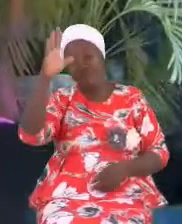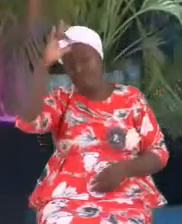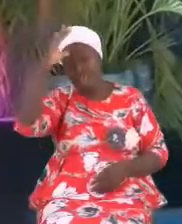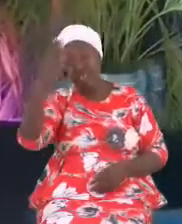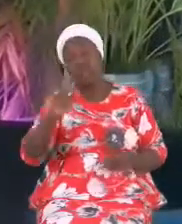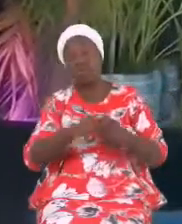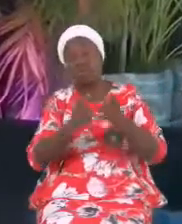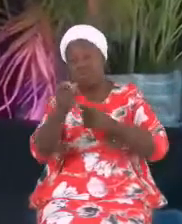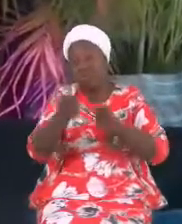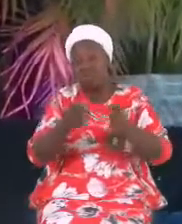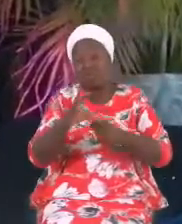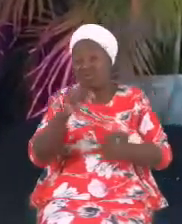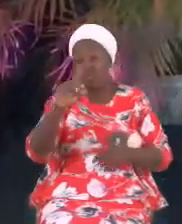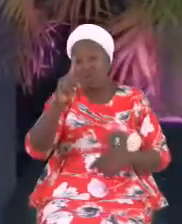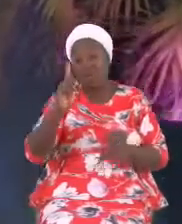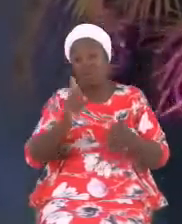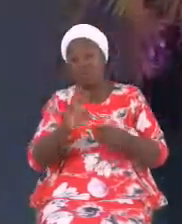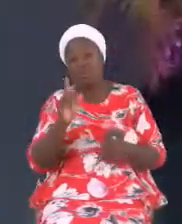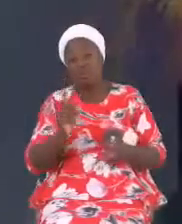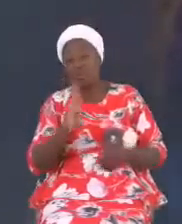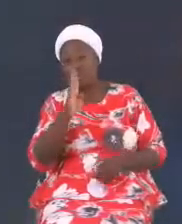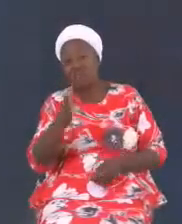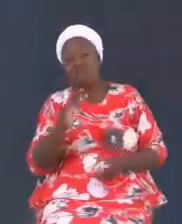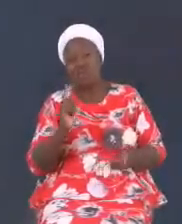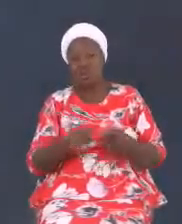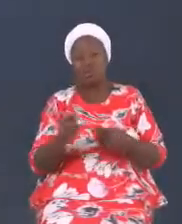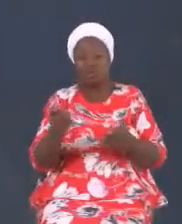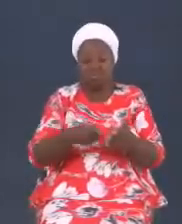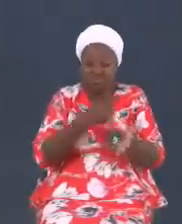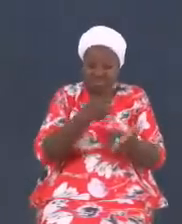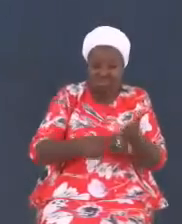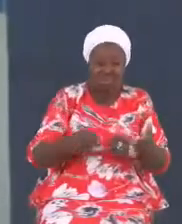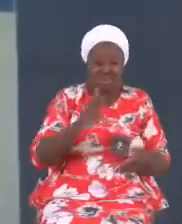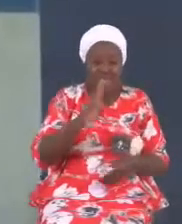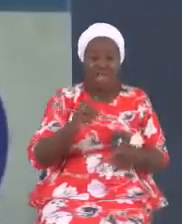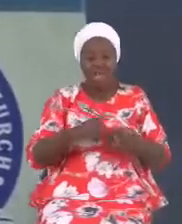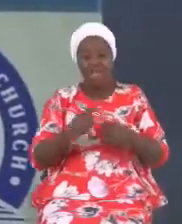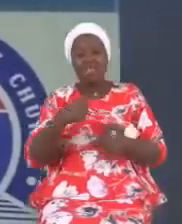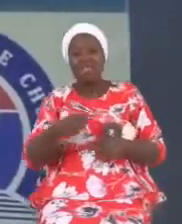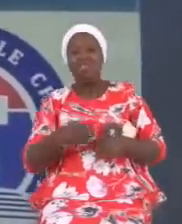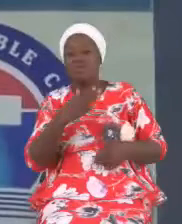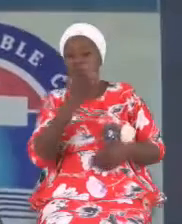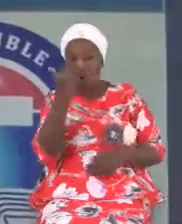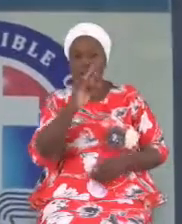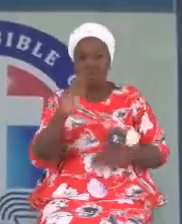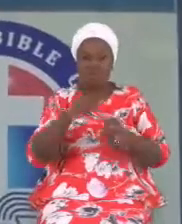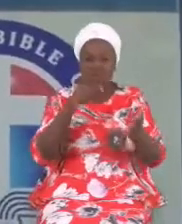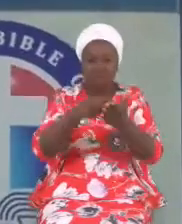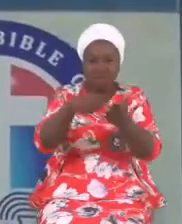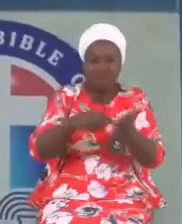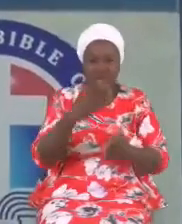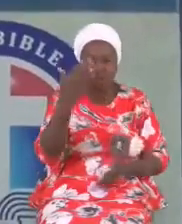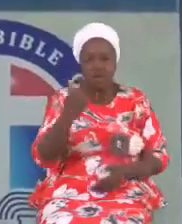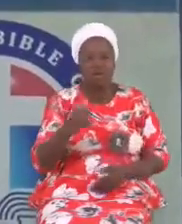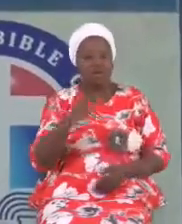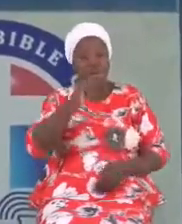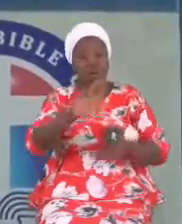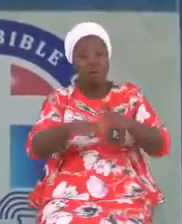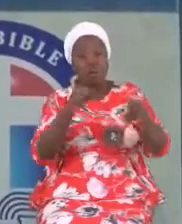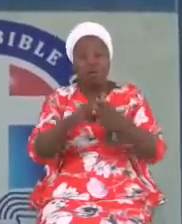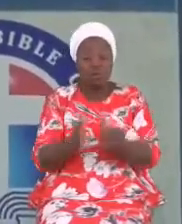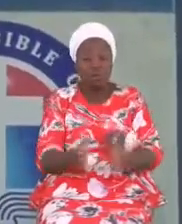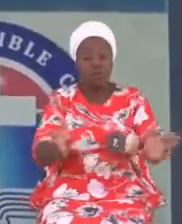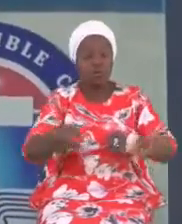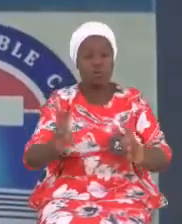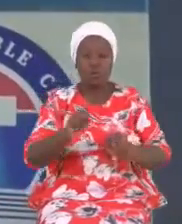control, and nobody there to say, why are you doing that? He was walking on the broad way. But now he said,